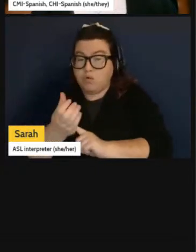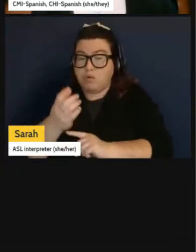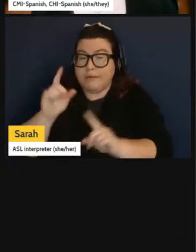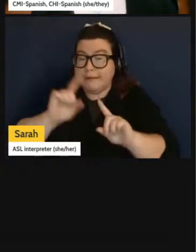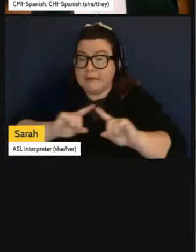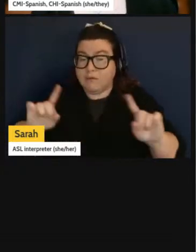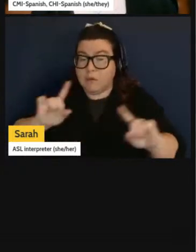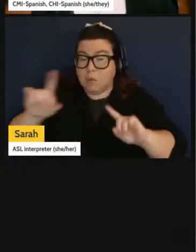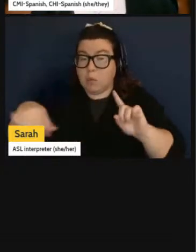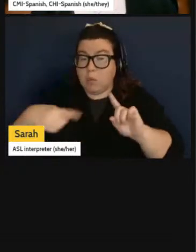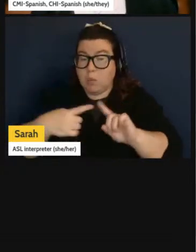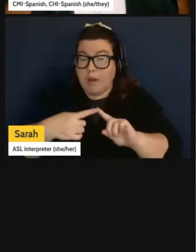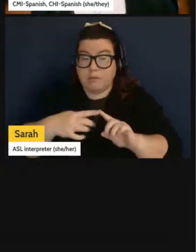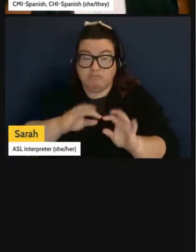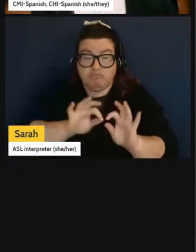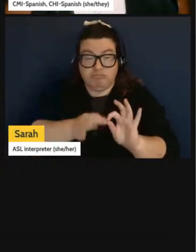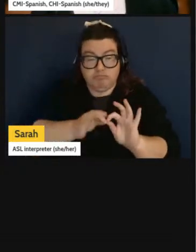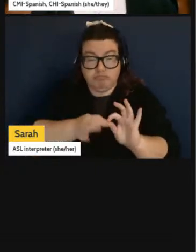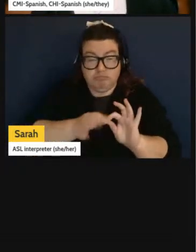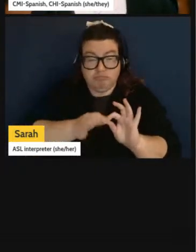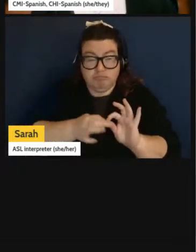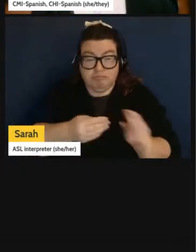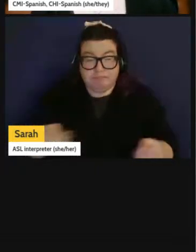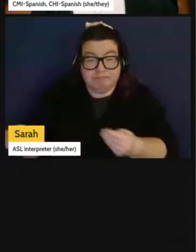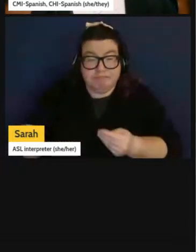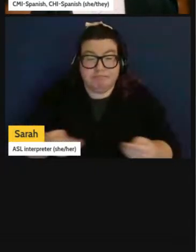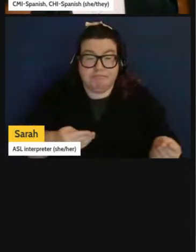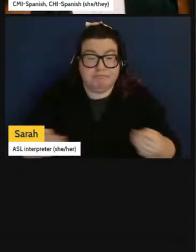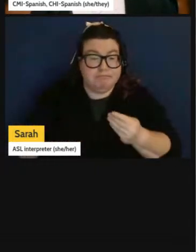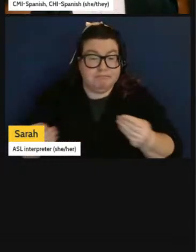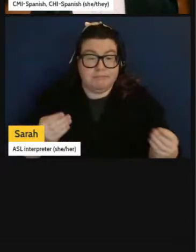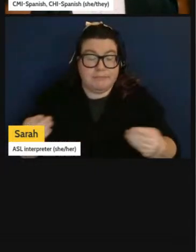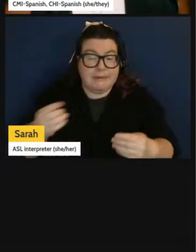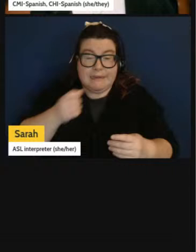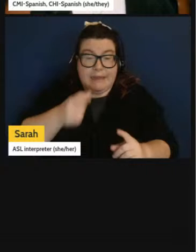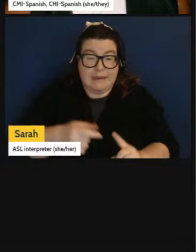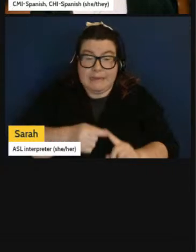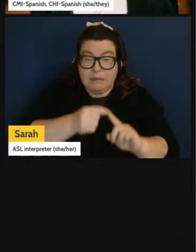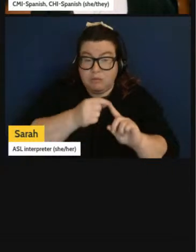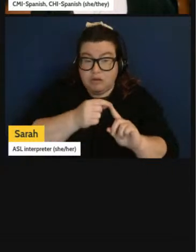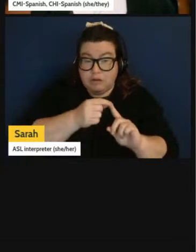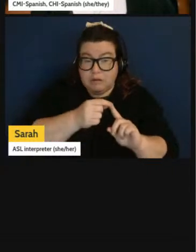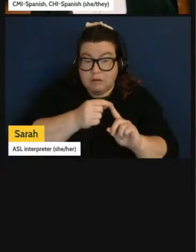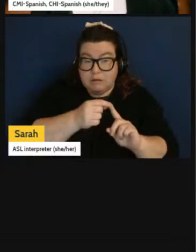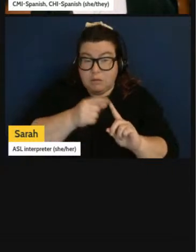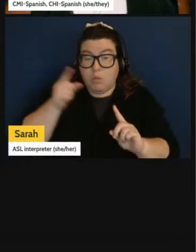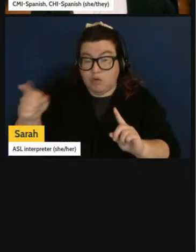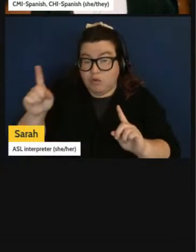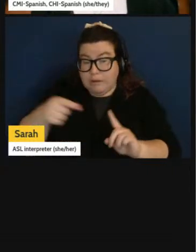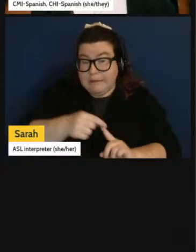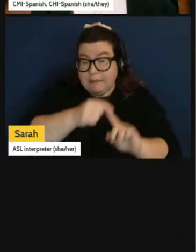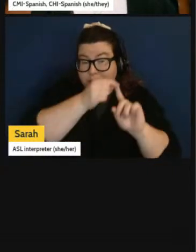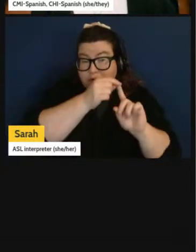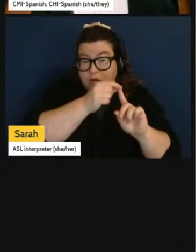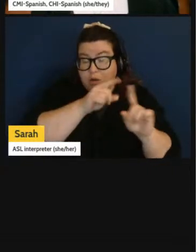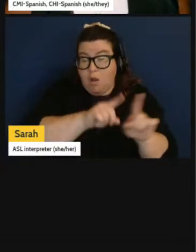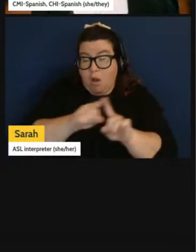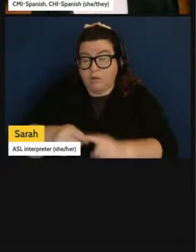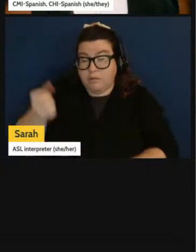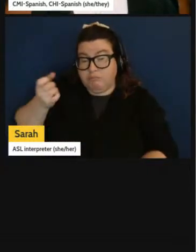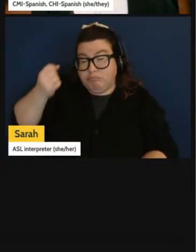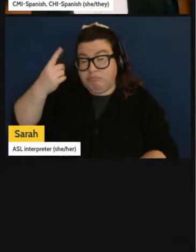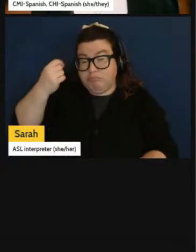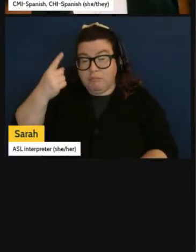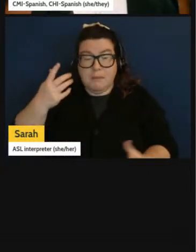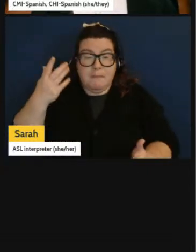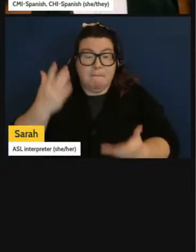we're rendering our interpretations, this isn't an exception to that. We should also take into account what might